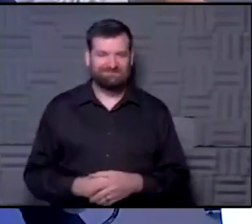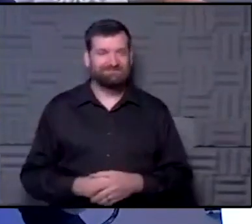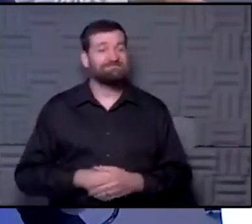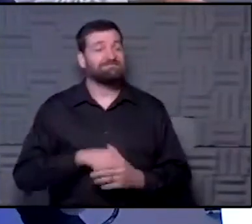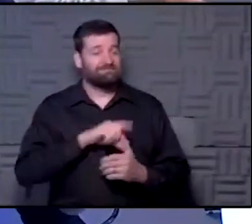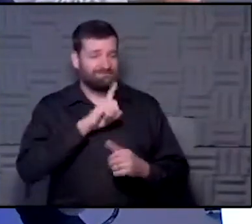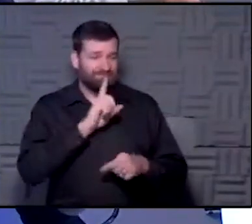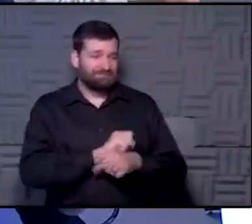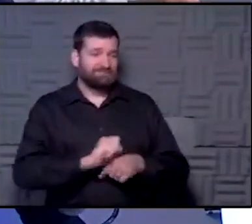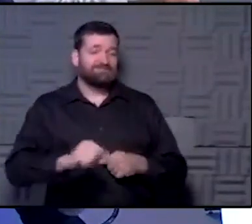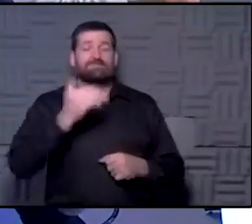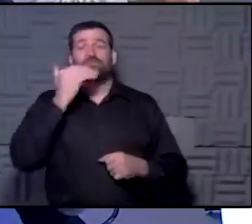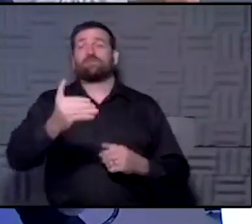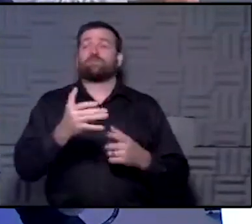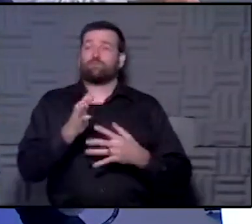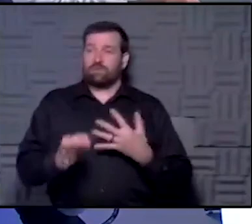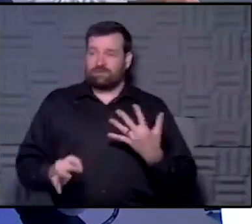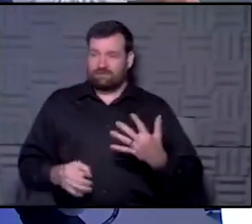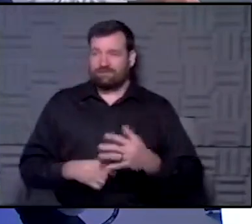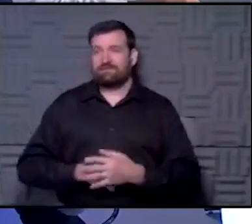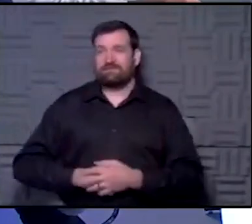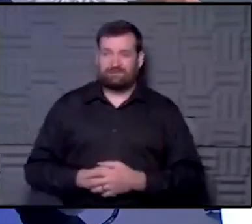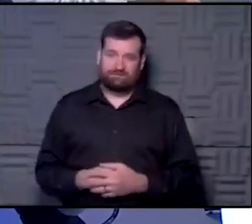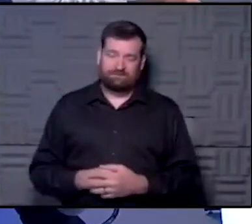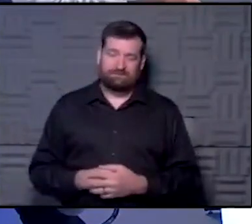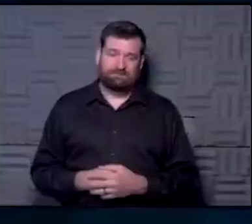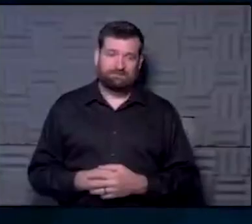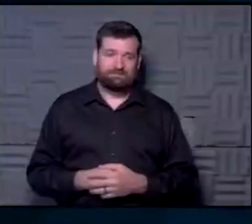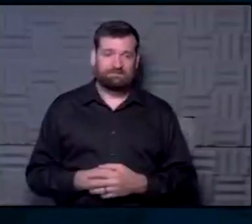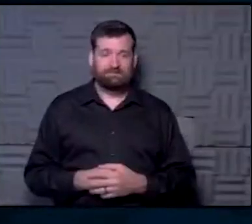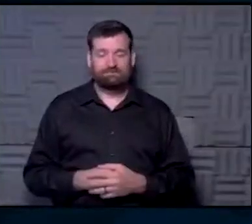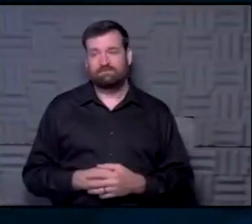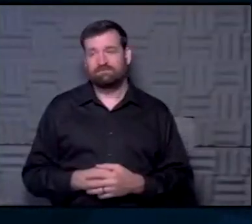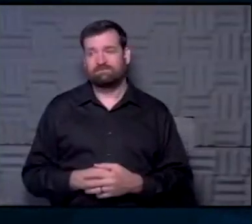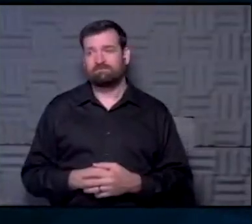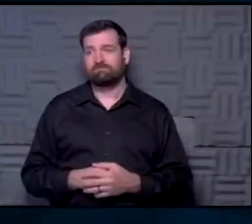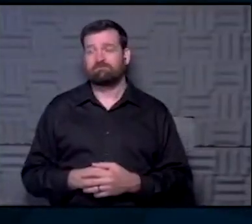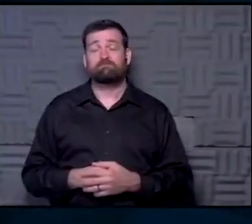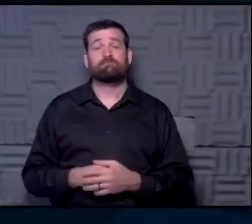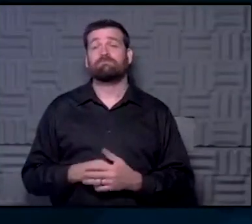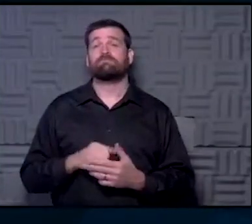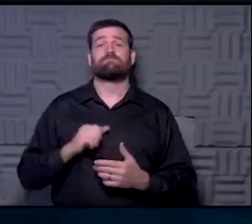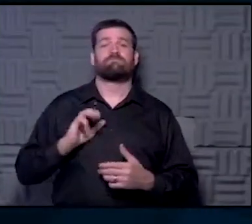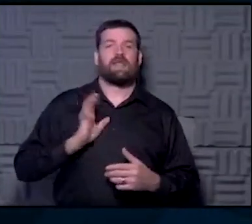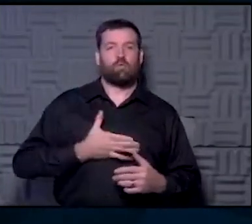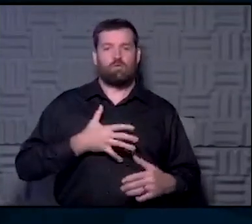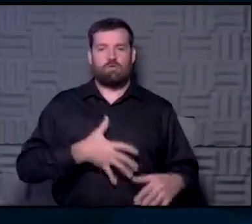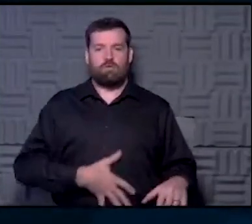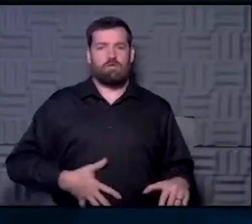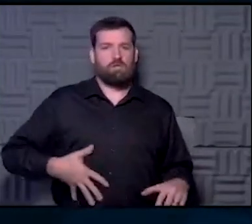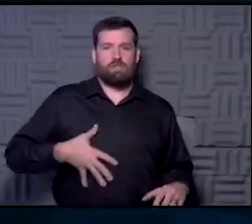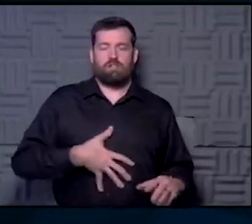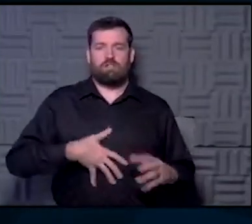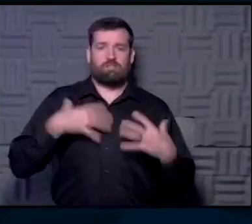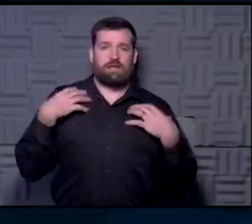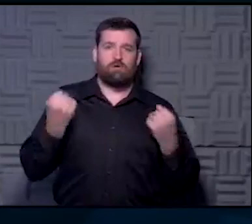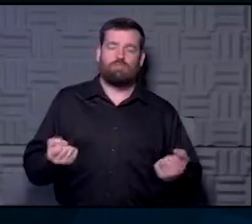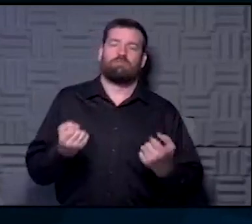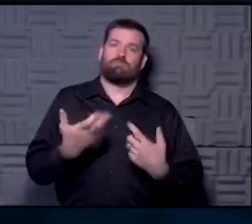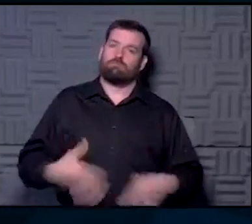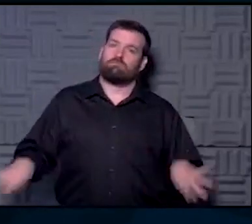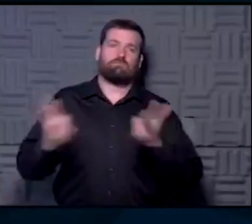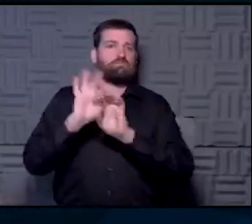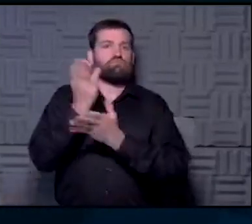Definitely good choices. Yeah, so I mean, our gut health is definitely going to play a role in our immune